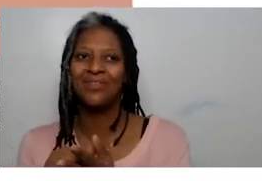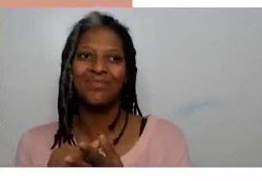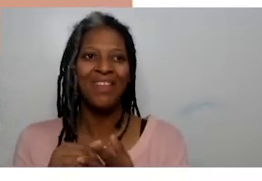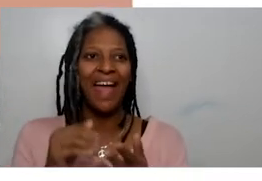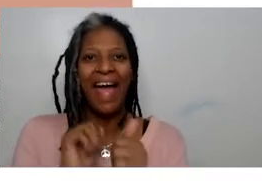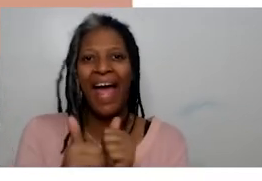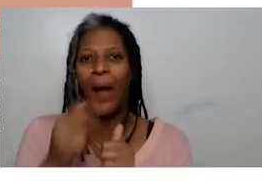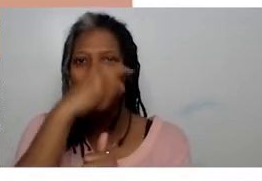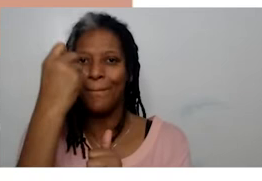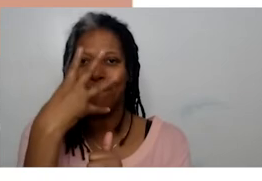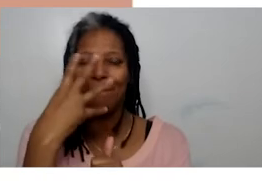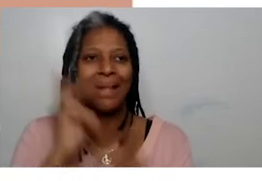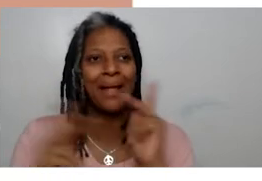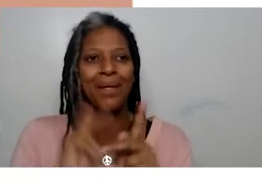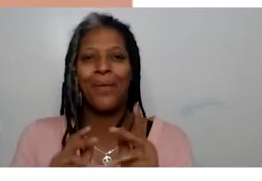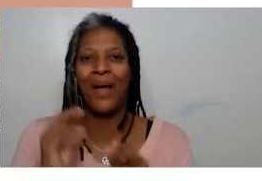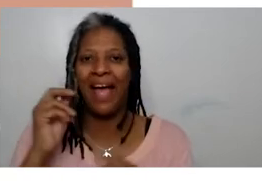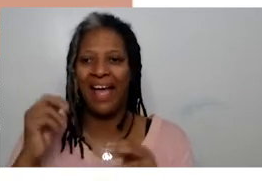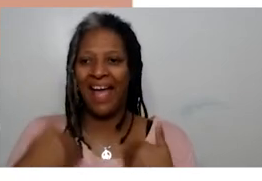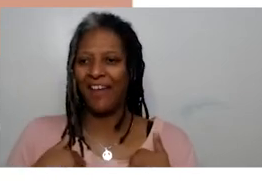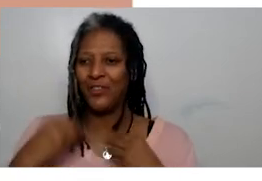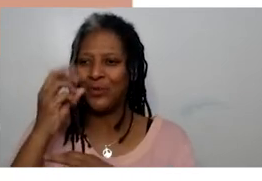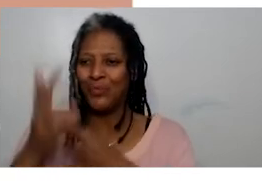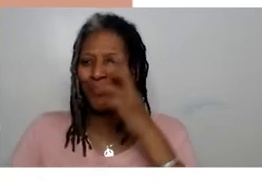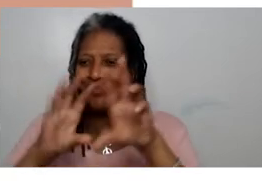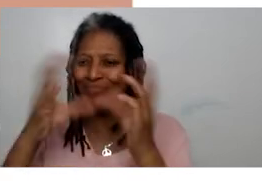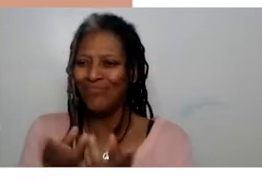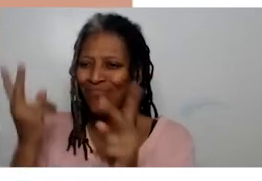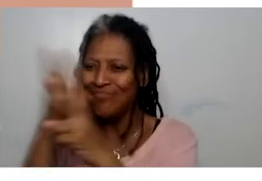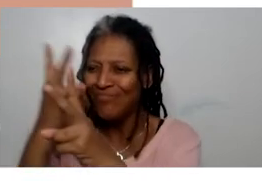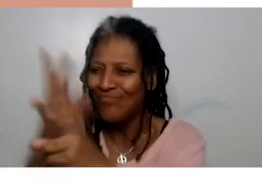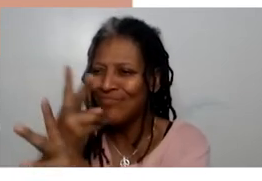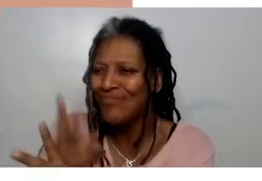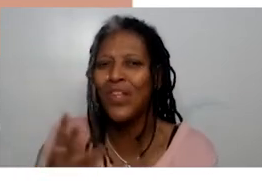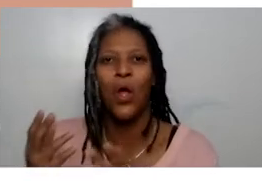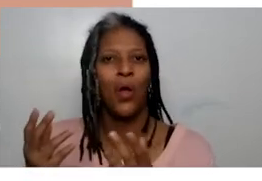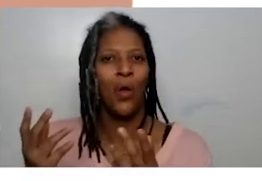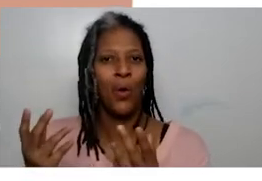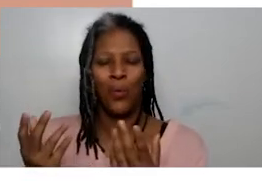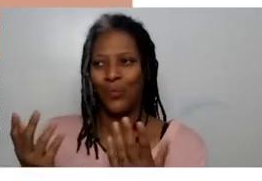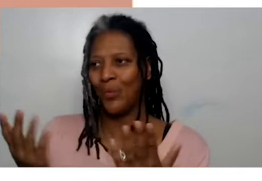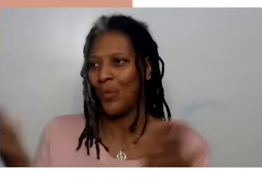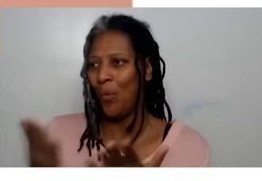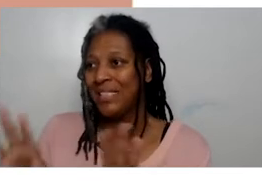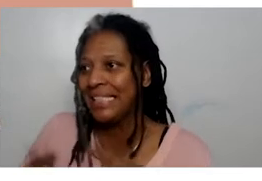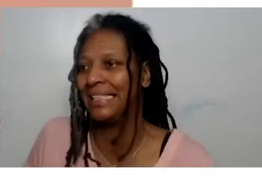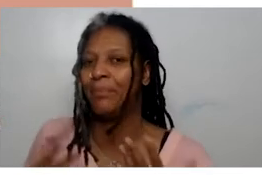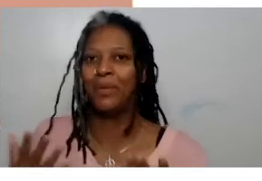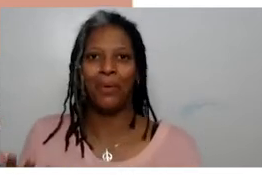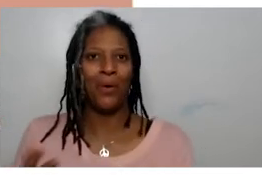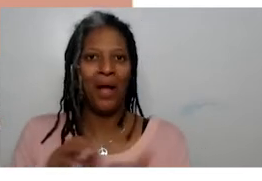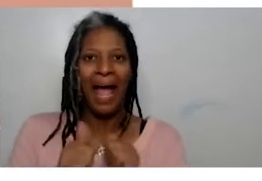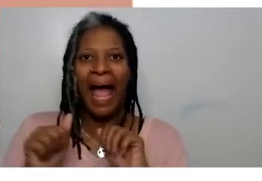it. And when we look at the identity development as an LGBTQ plus individual and coming into that context,